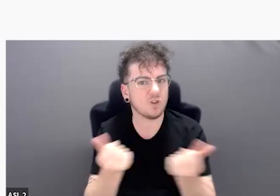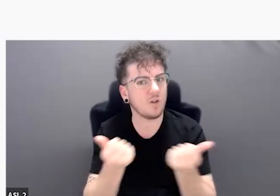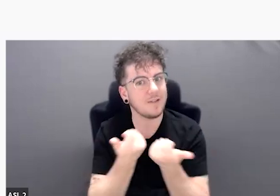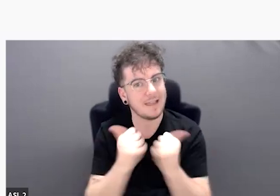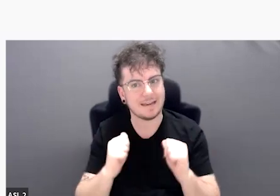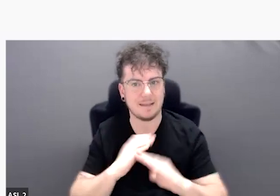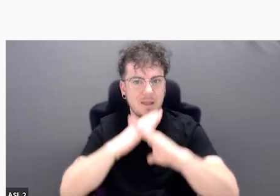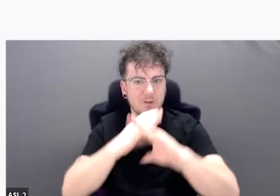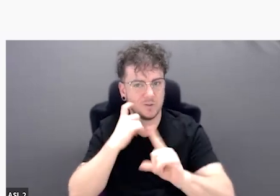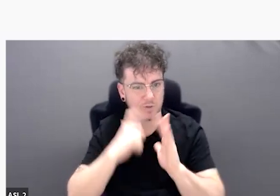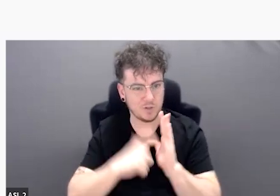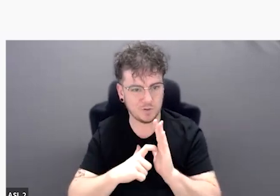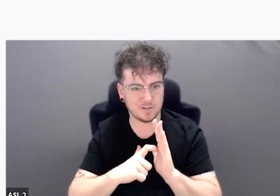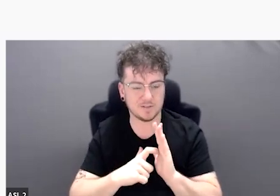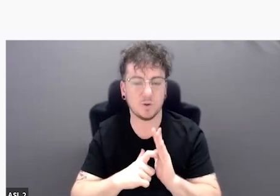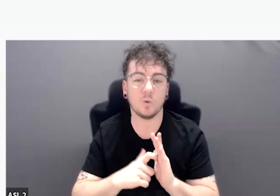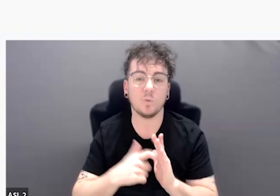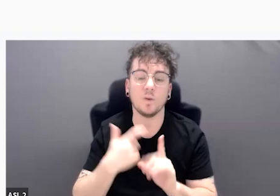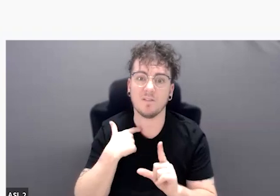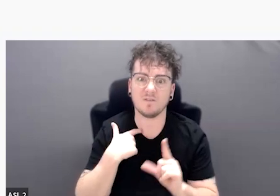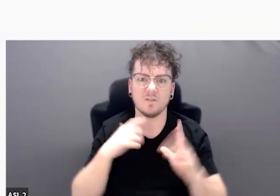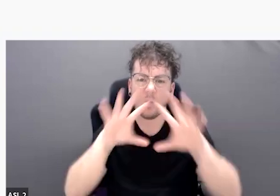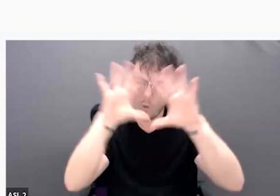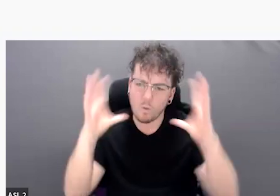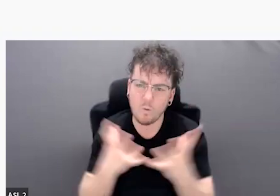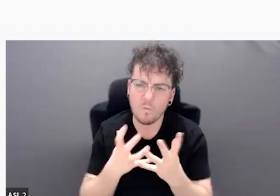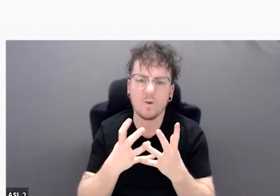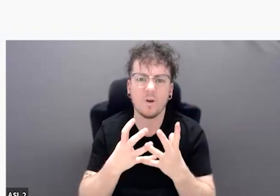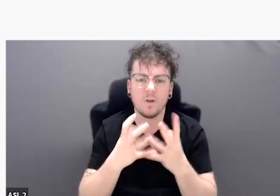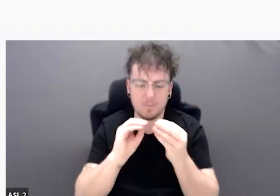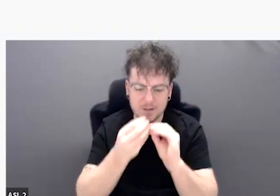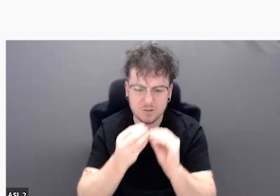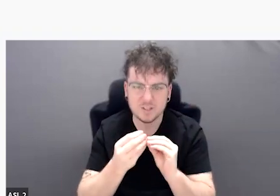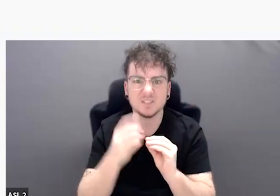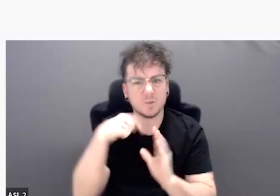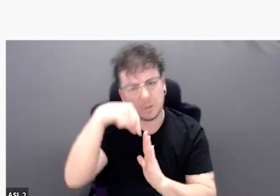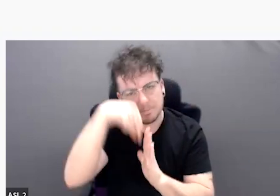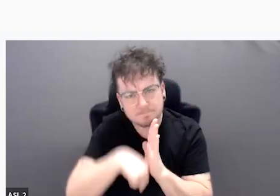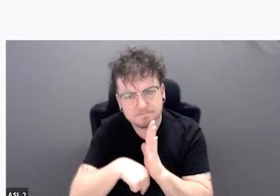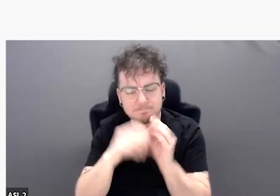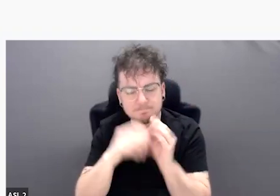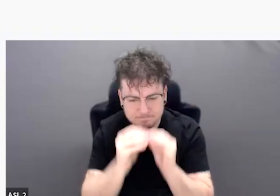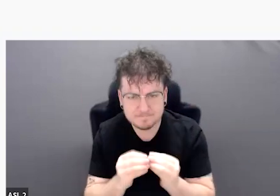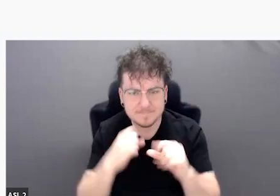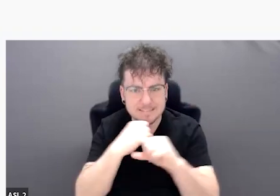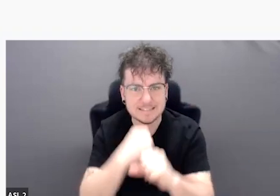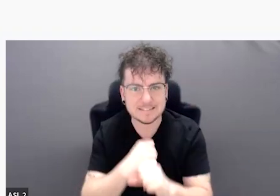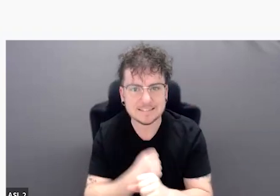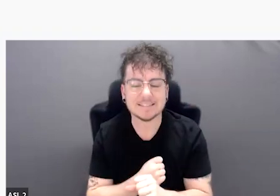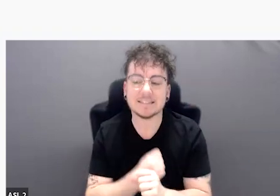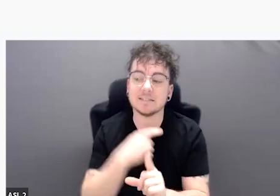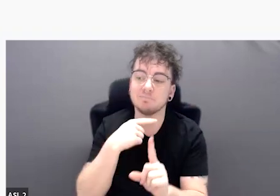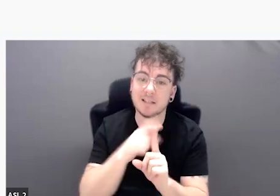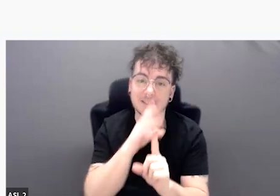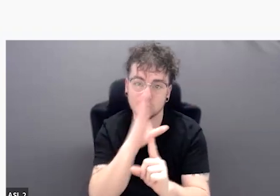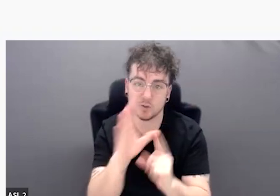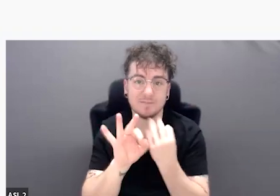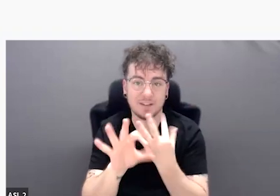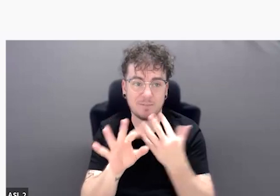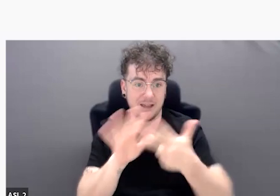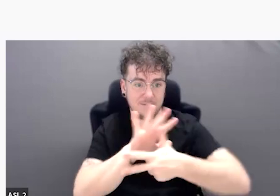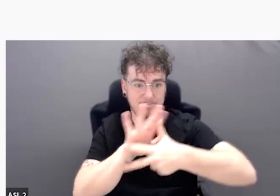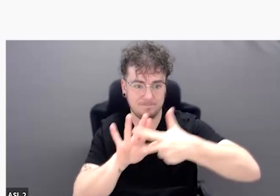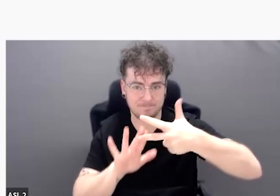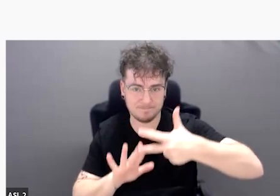combining the macro metrics with the detailed engagement and representation data and direct feedback from those who were the most impacted, we were